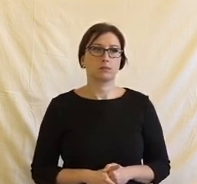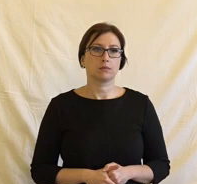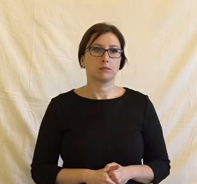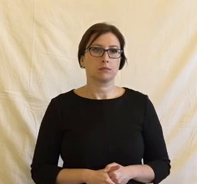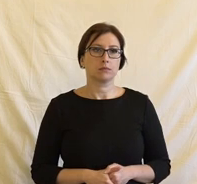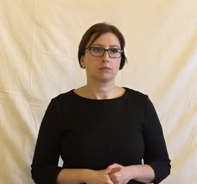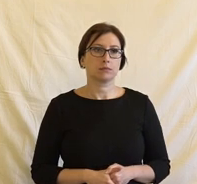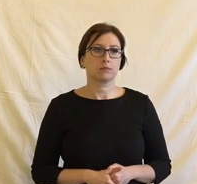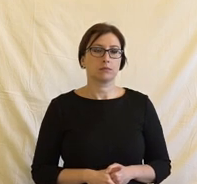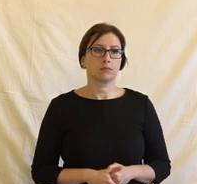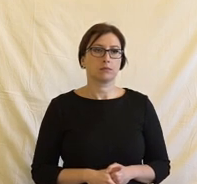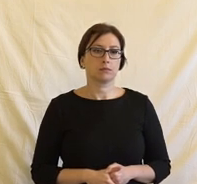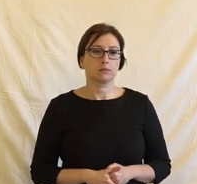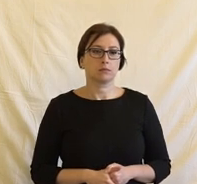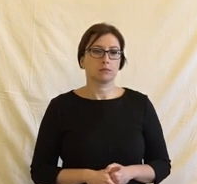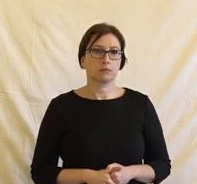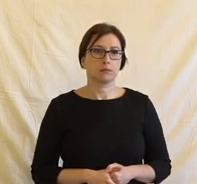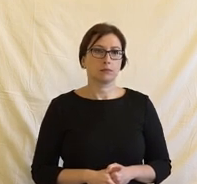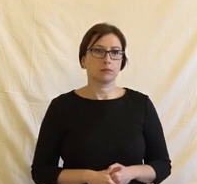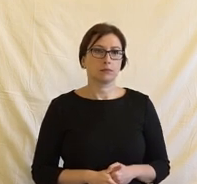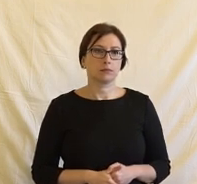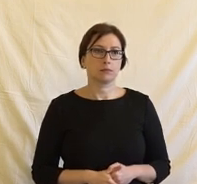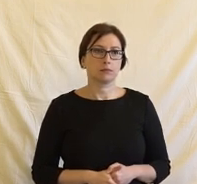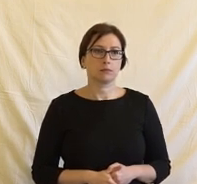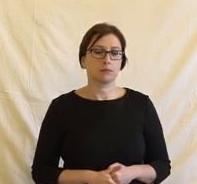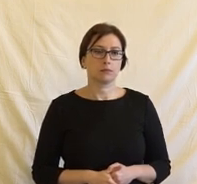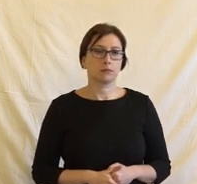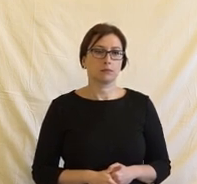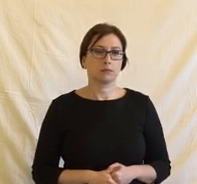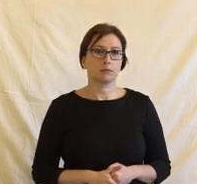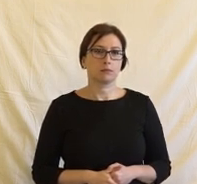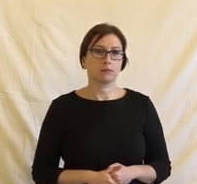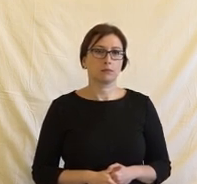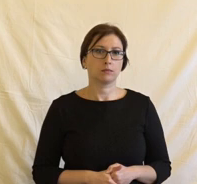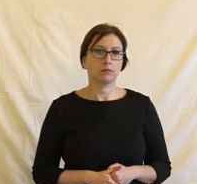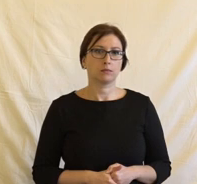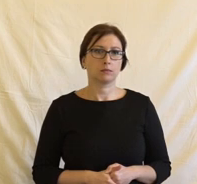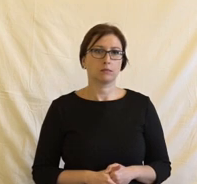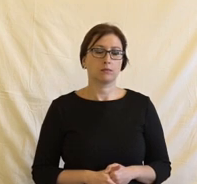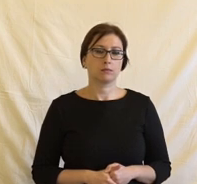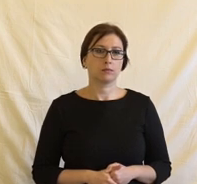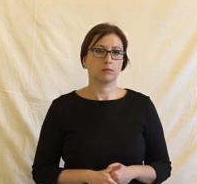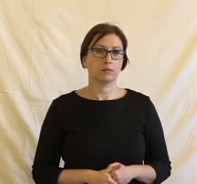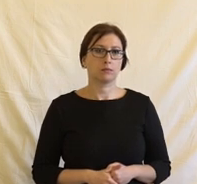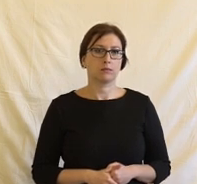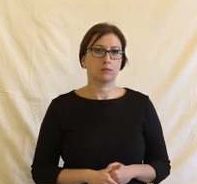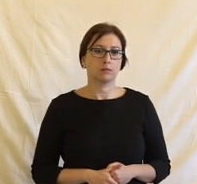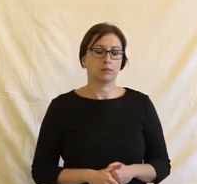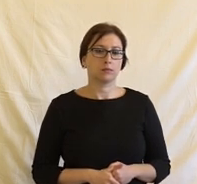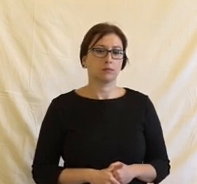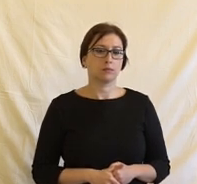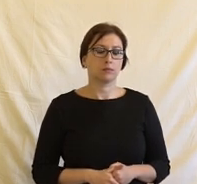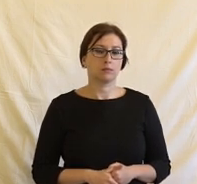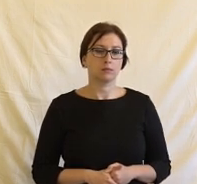venue of payment that's almost not being used is adding costs to this hairdressing